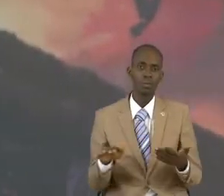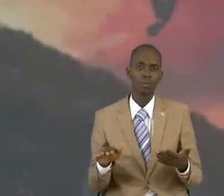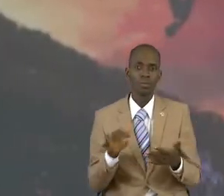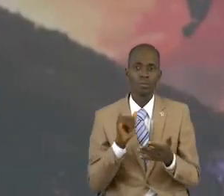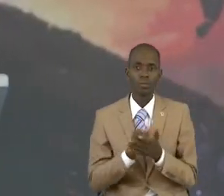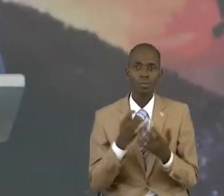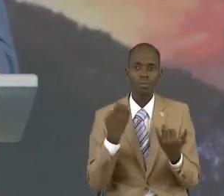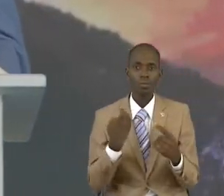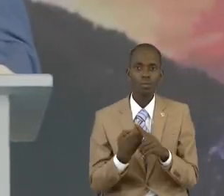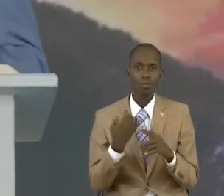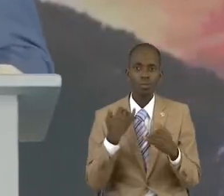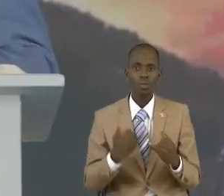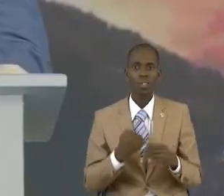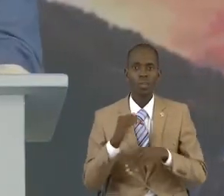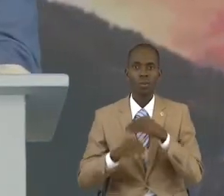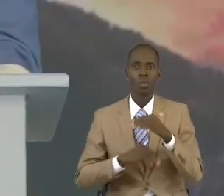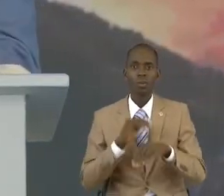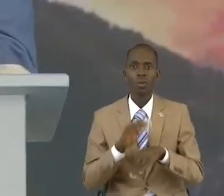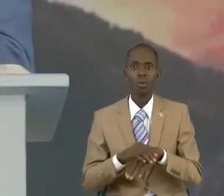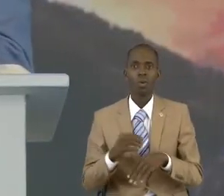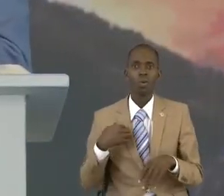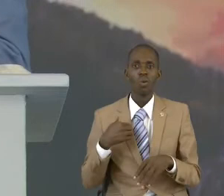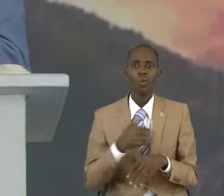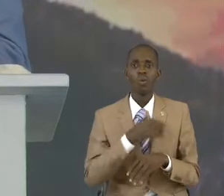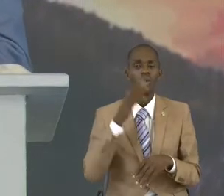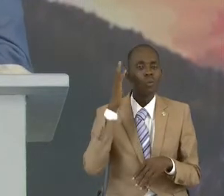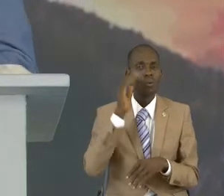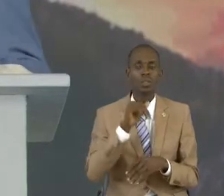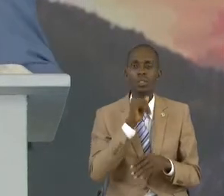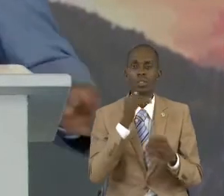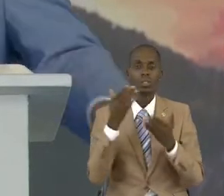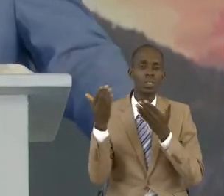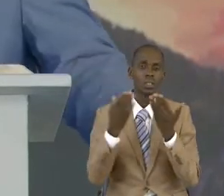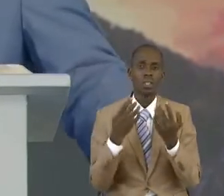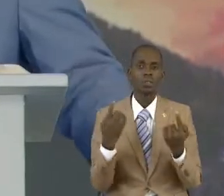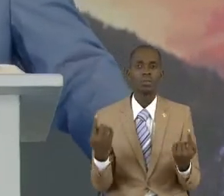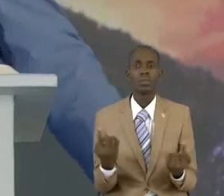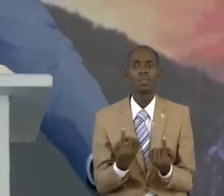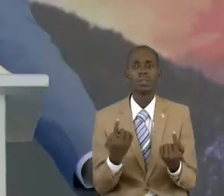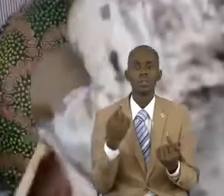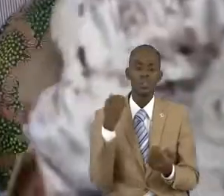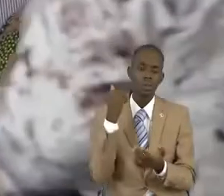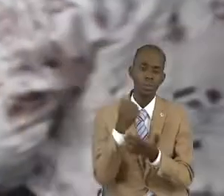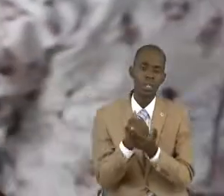henceforth we should not serve sin. Amen. Amen.